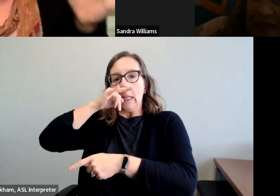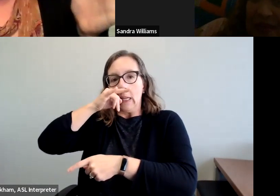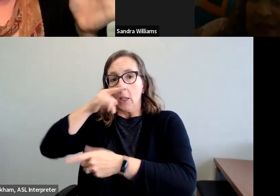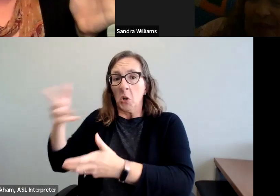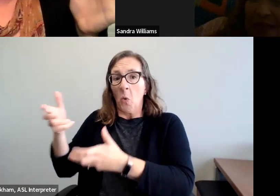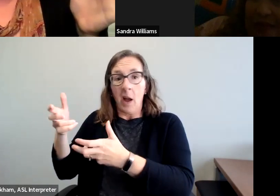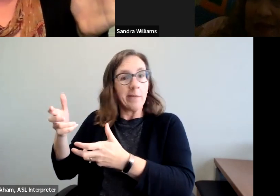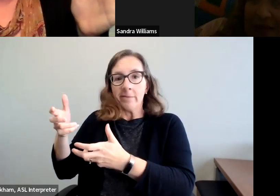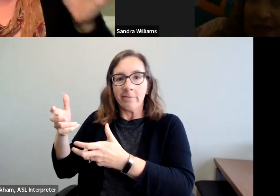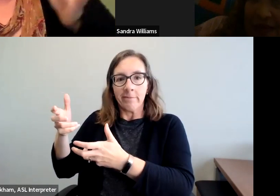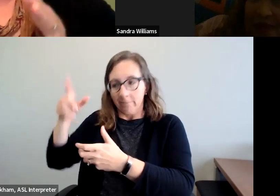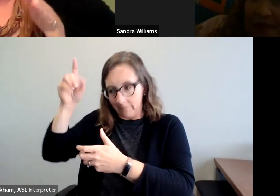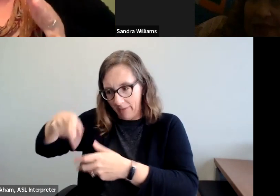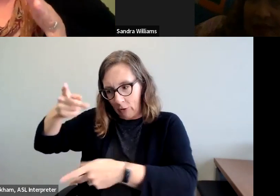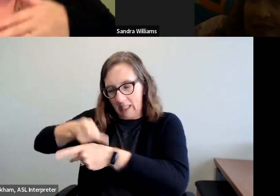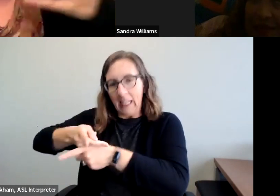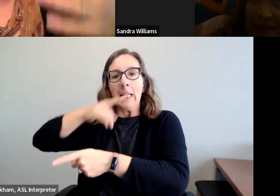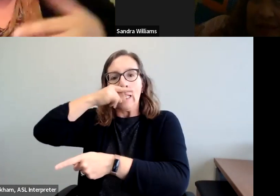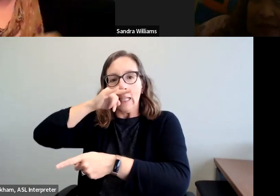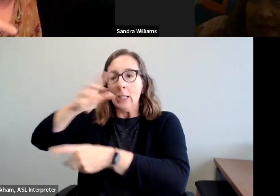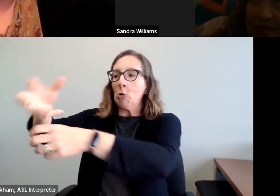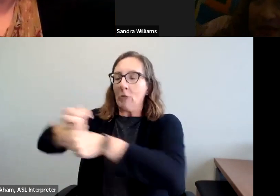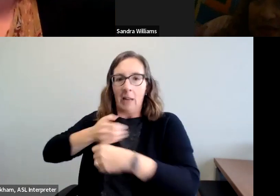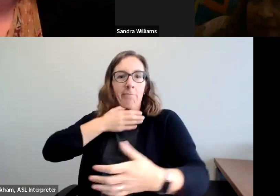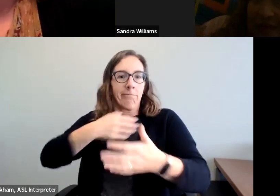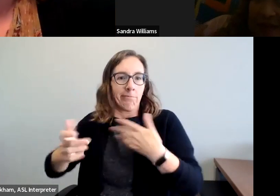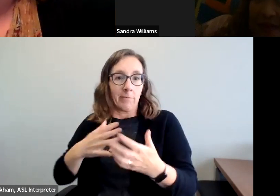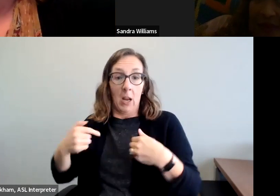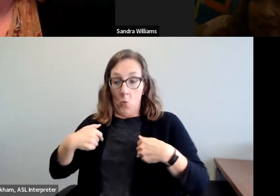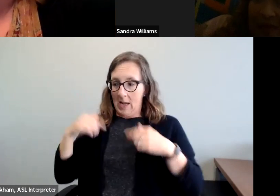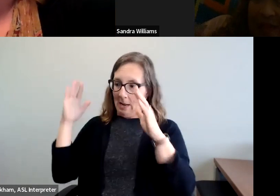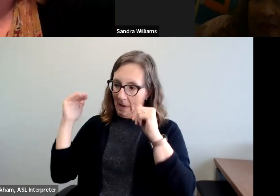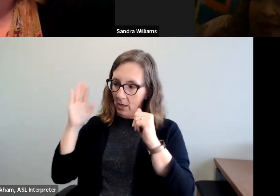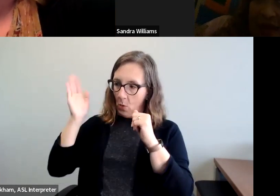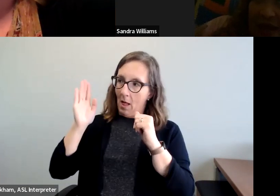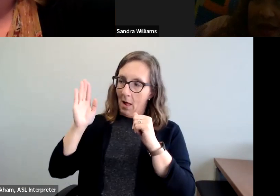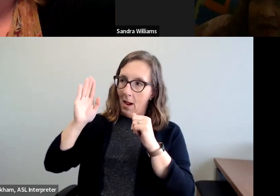our expectations of who we're going to have and who they become or who they're becoming are very different. And